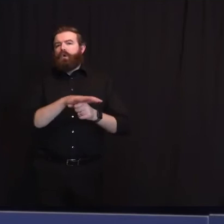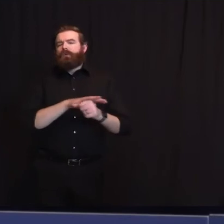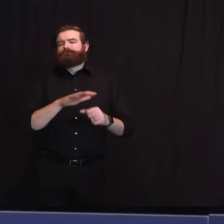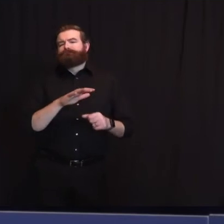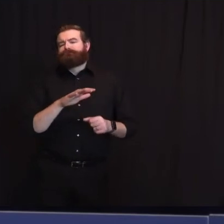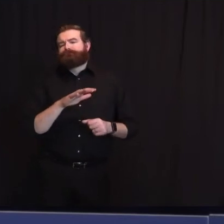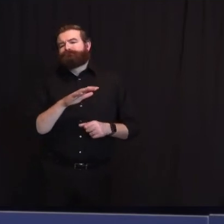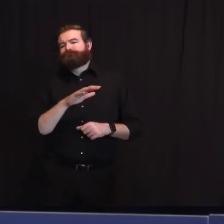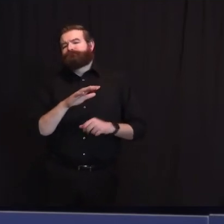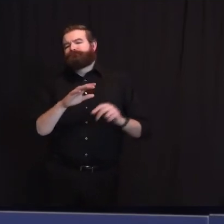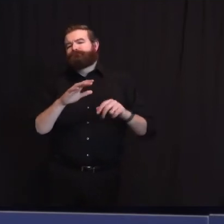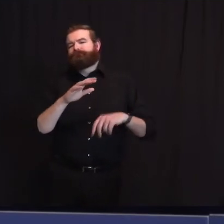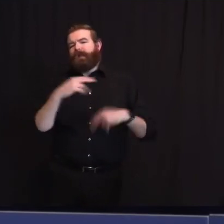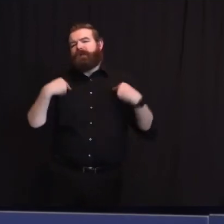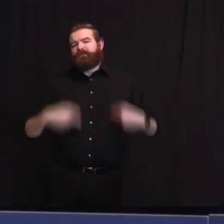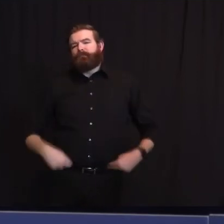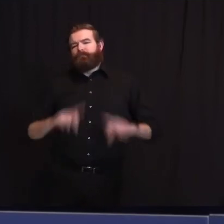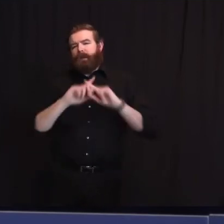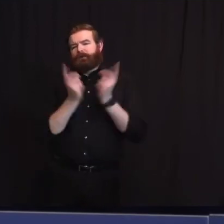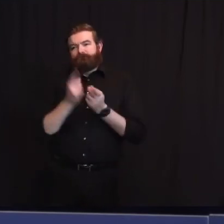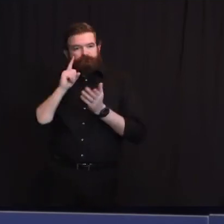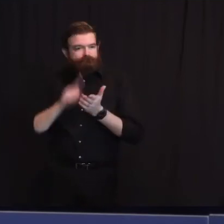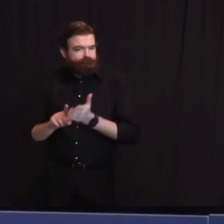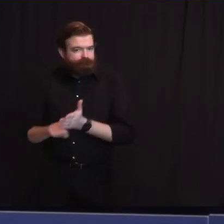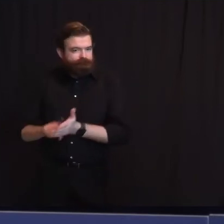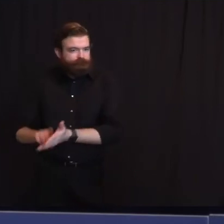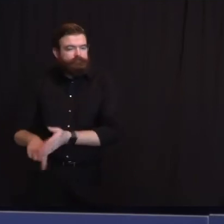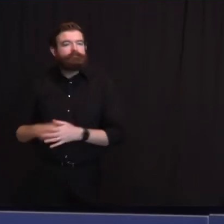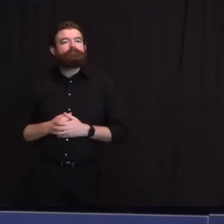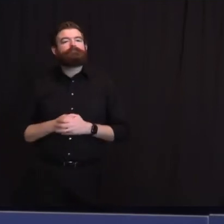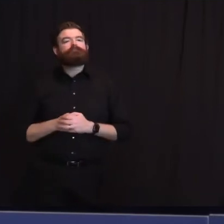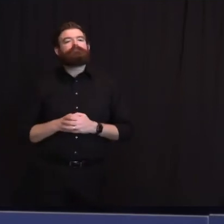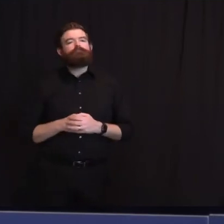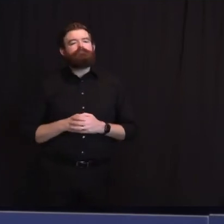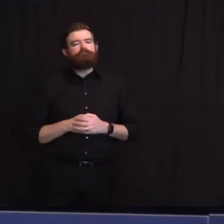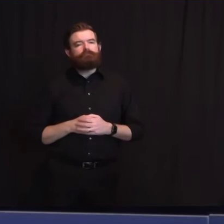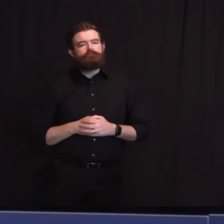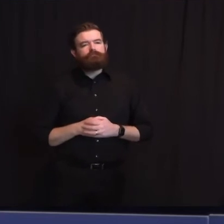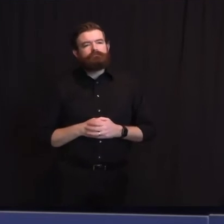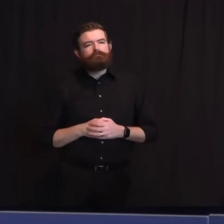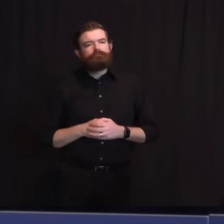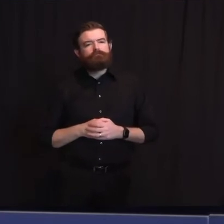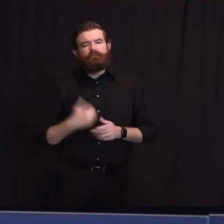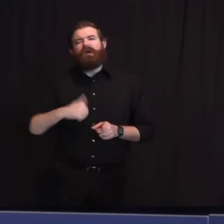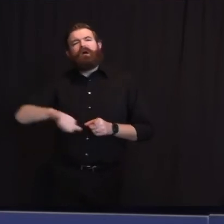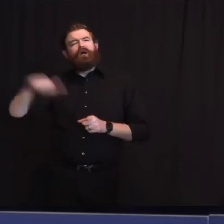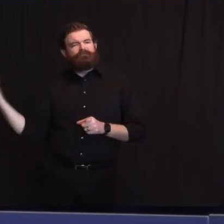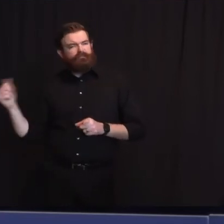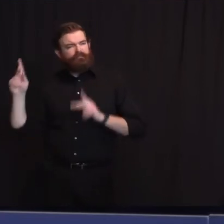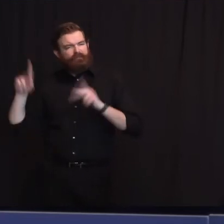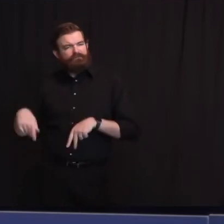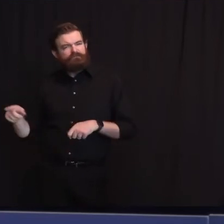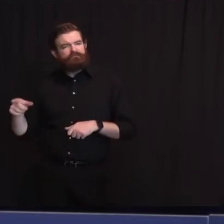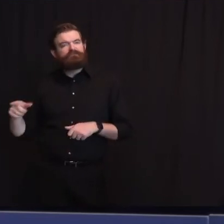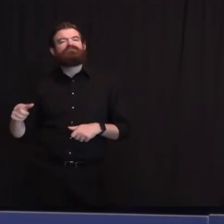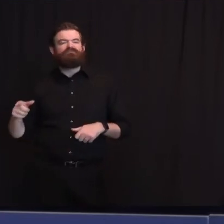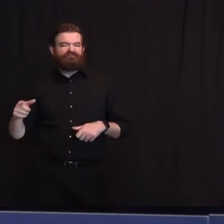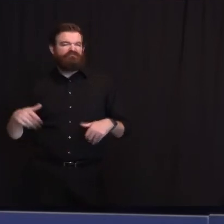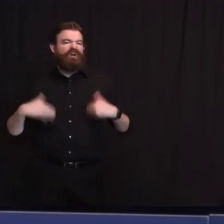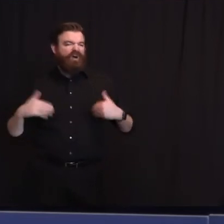was also notified of a variant case in a young traveler who was staying in northern New